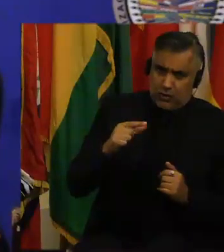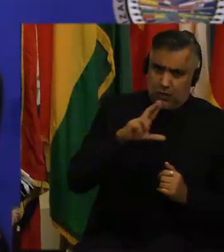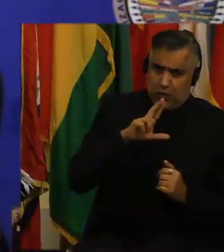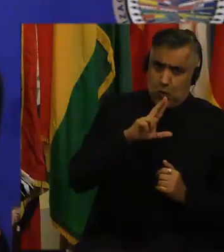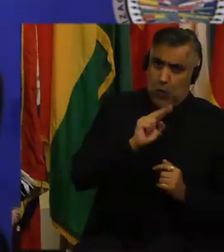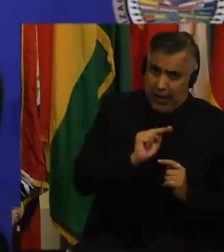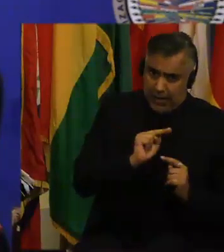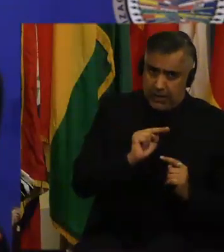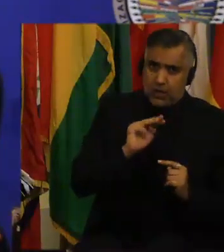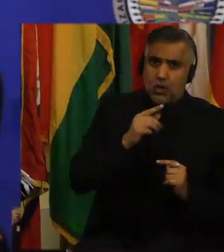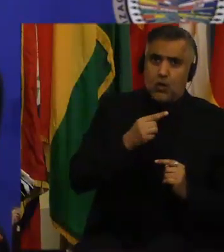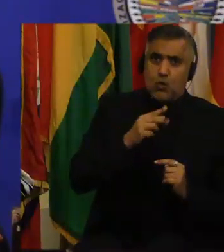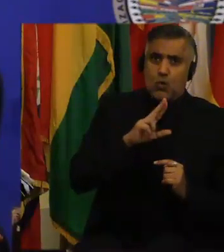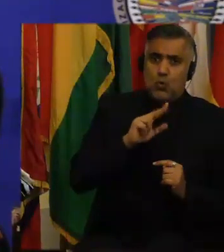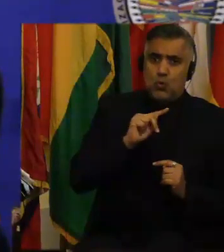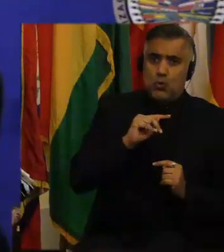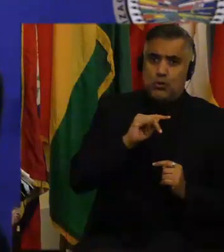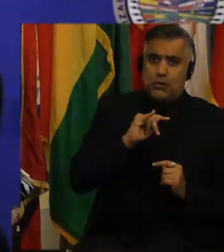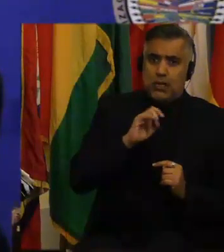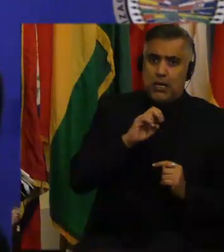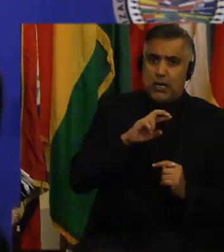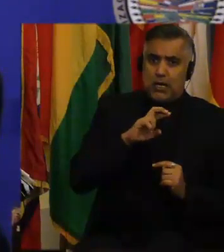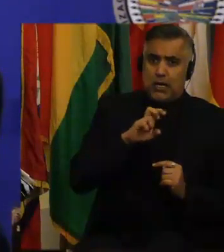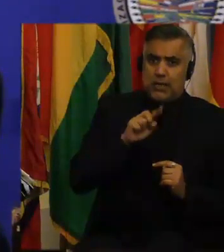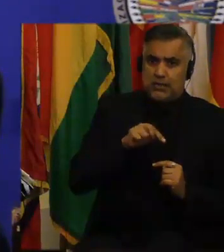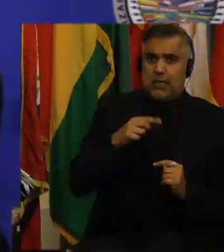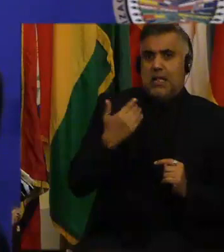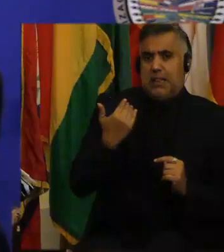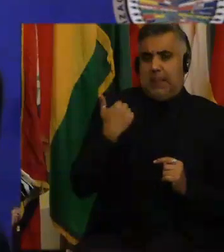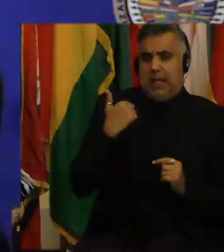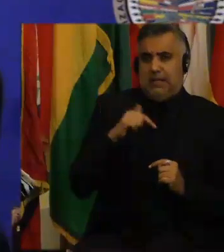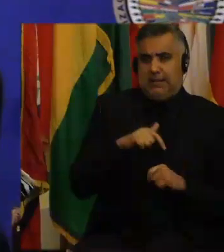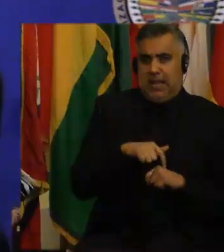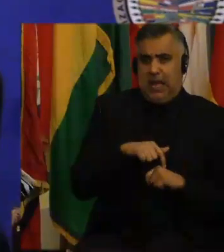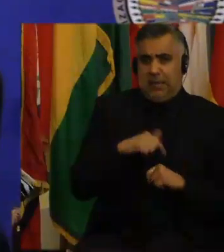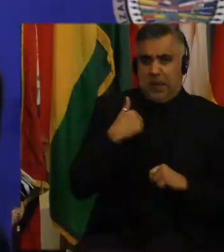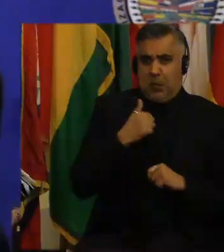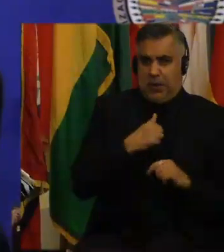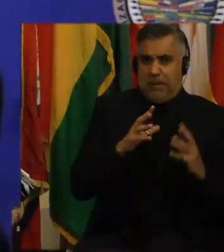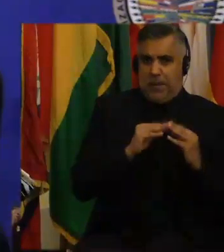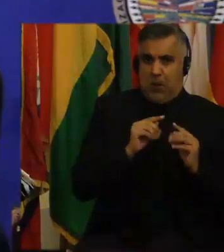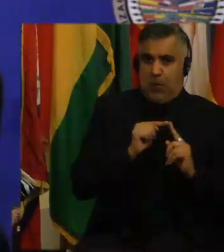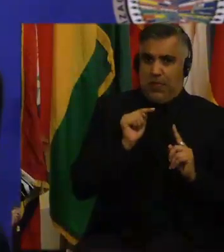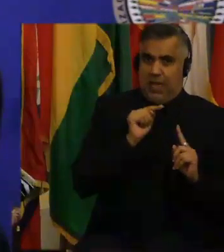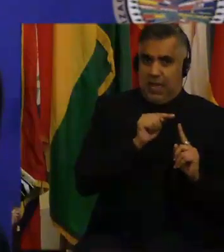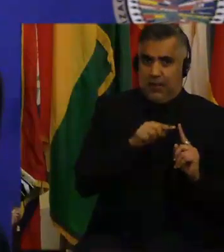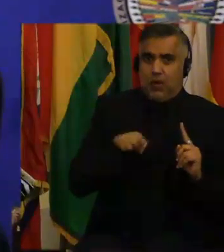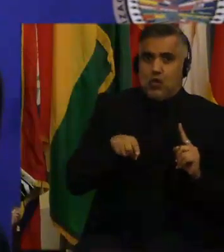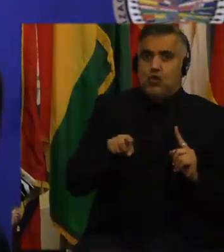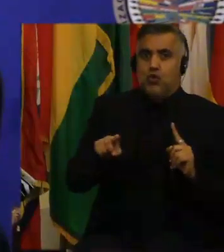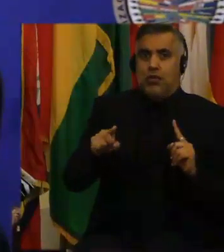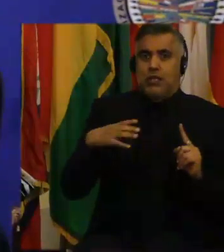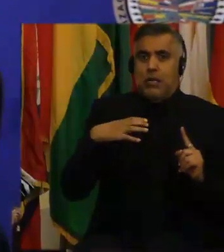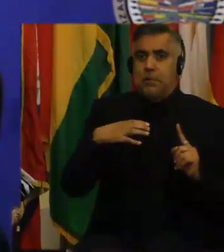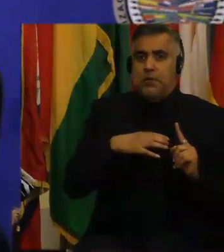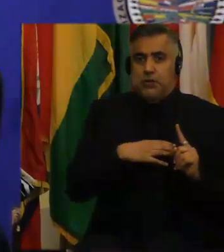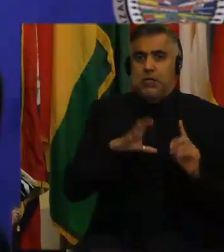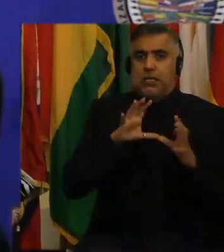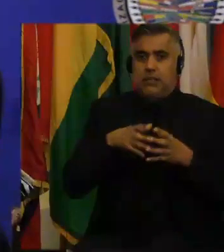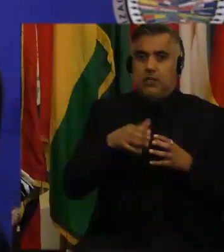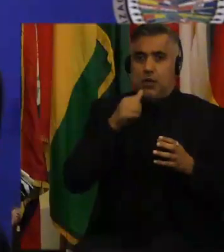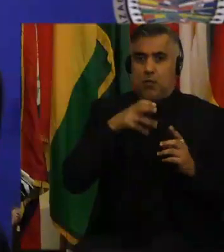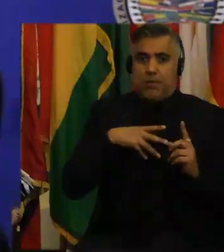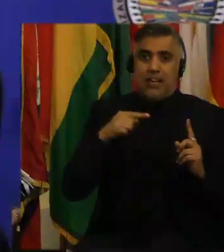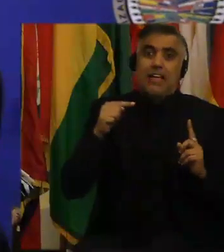United Nations, Mr. Guterres, last time when we had a meeting with him during the Commission on the Status of Women,